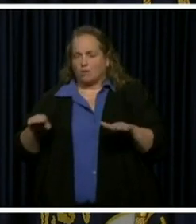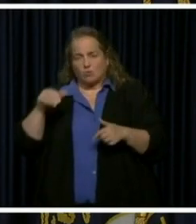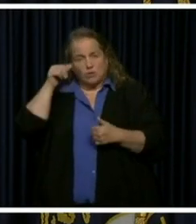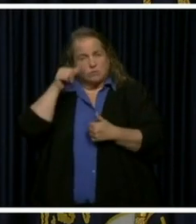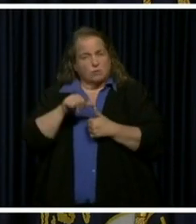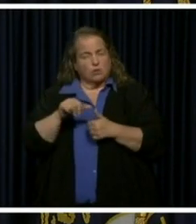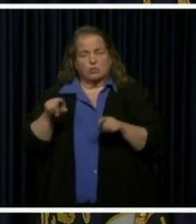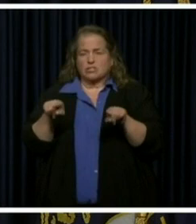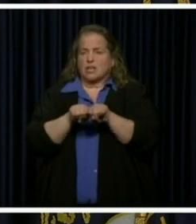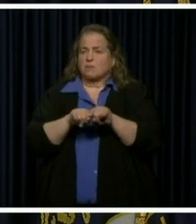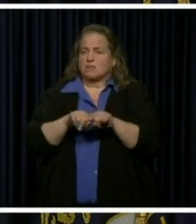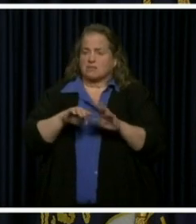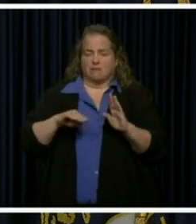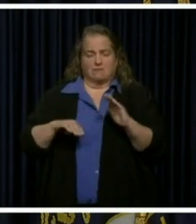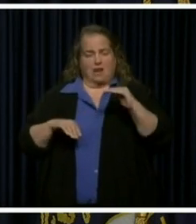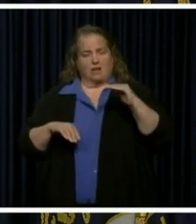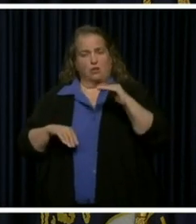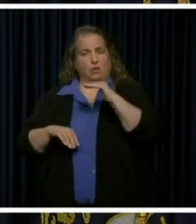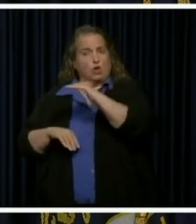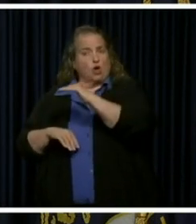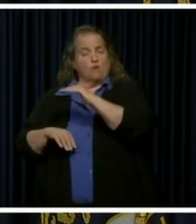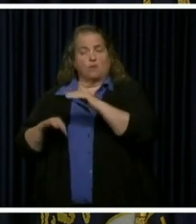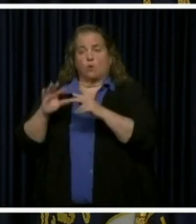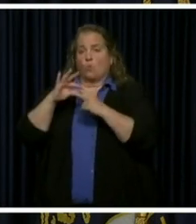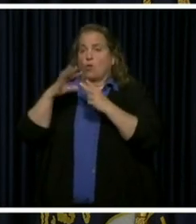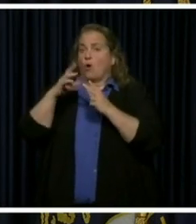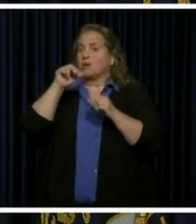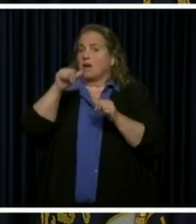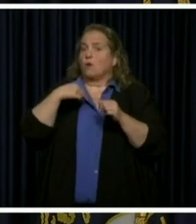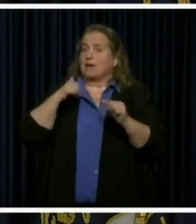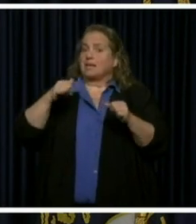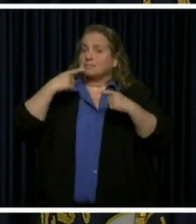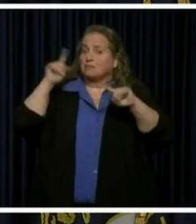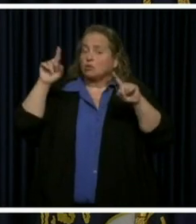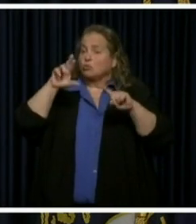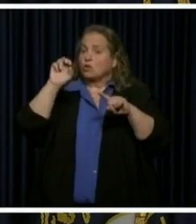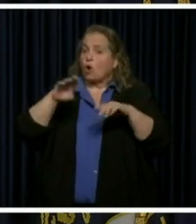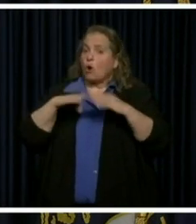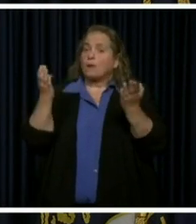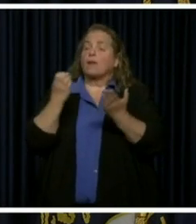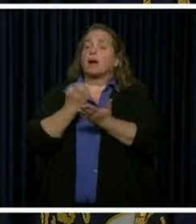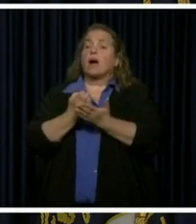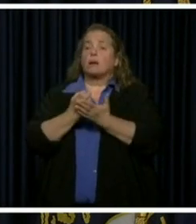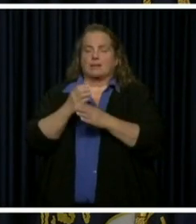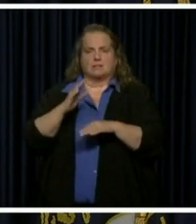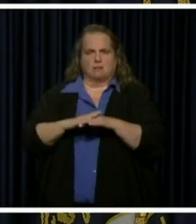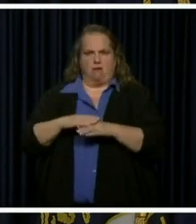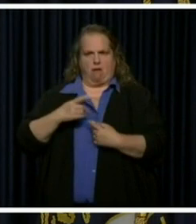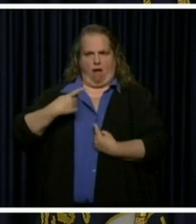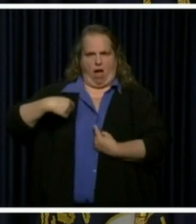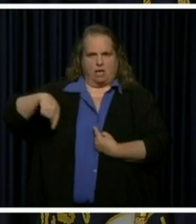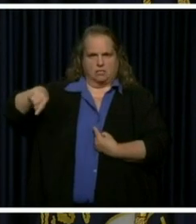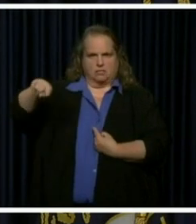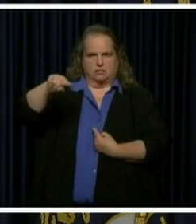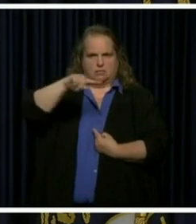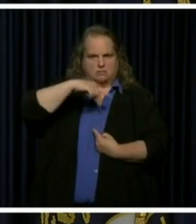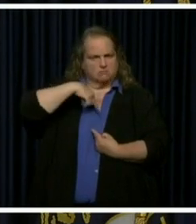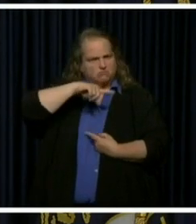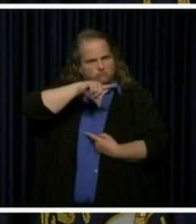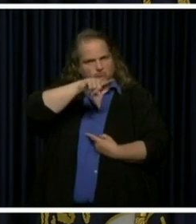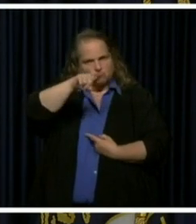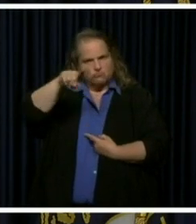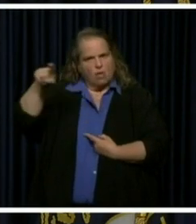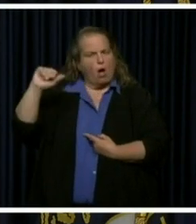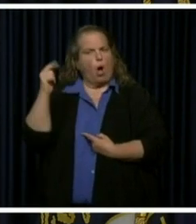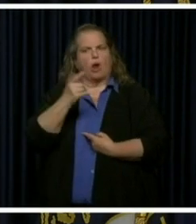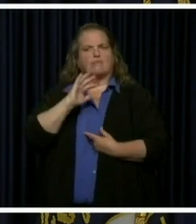just like flattening the curve, whether or not we can successfully reopen this economy is on us, is on every single one of